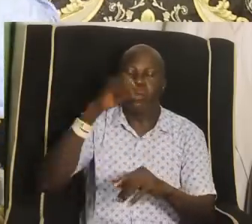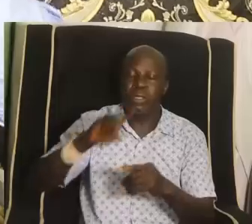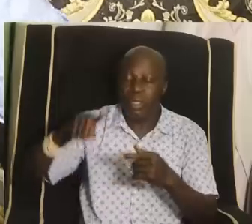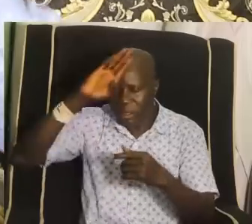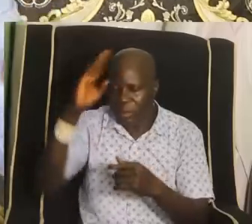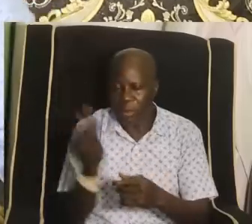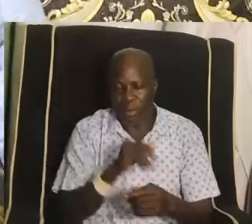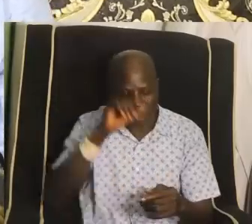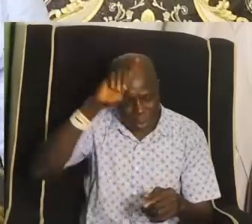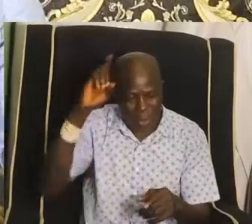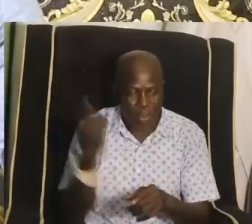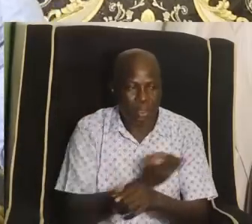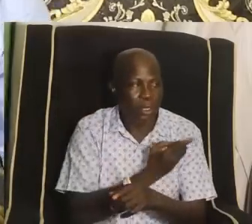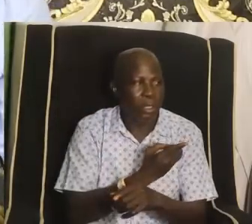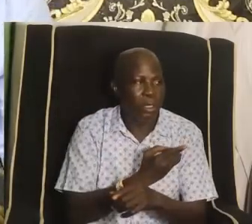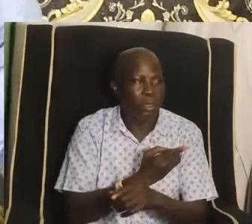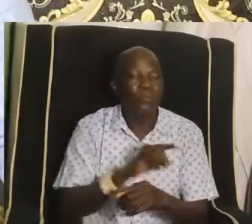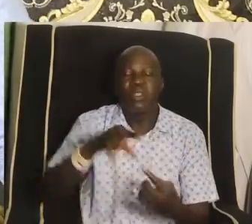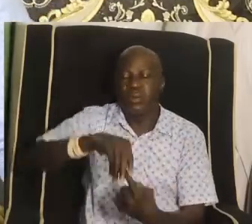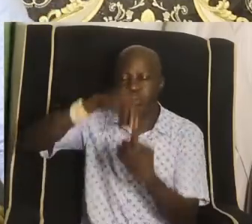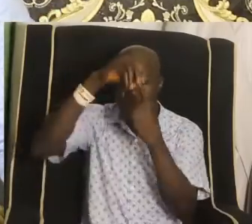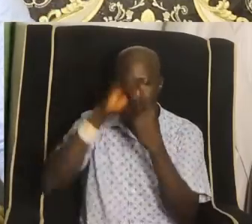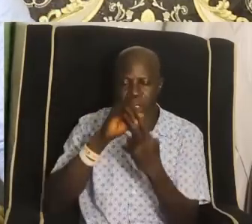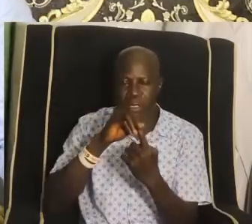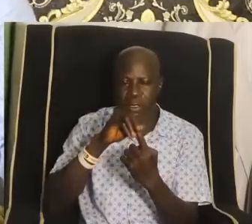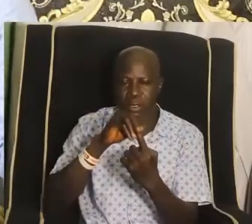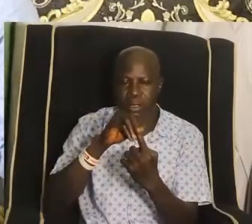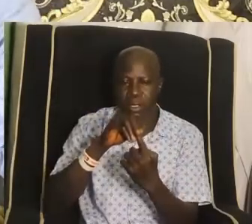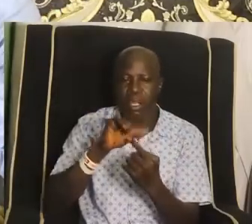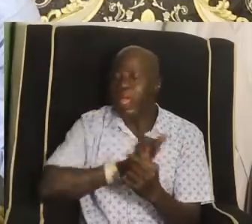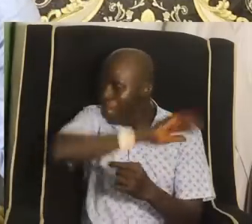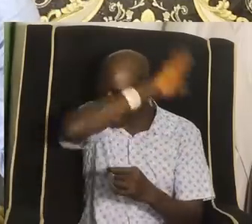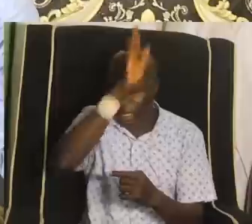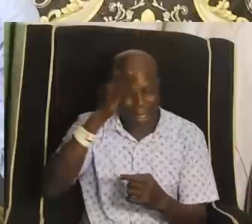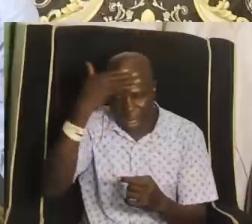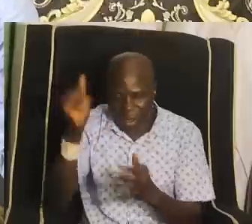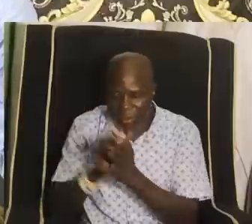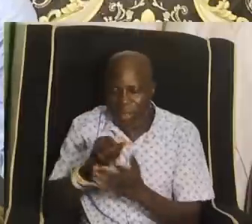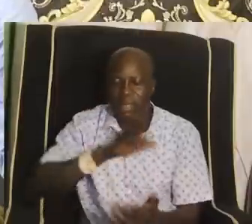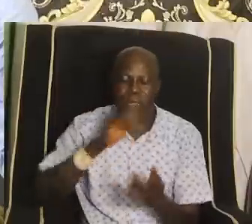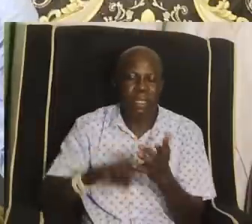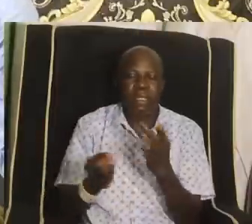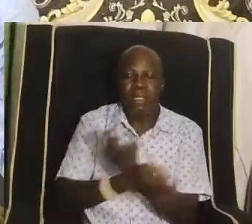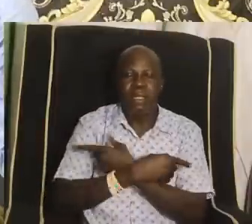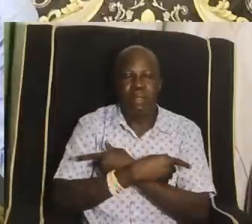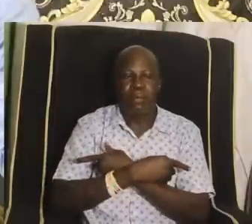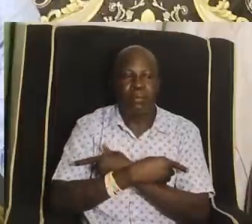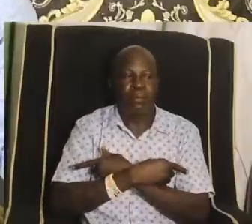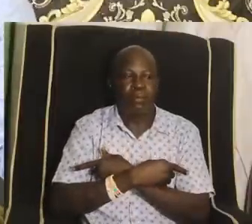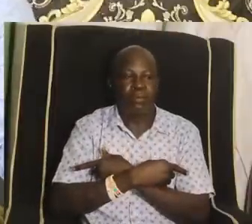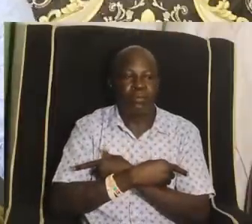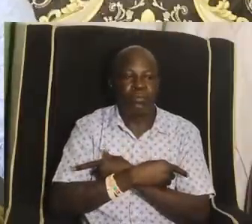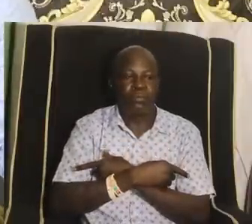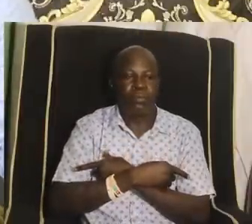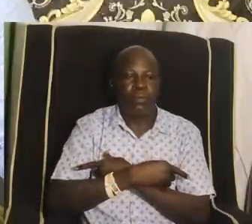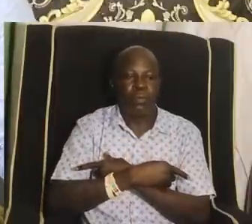must greet one of my daughters. To se pataki. That is very precious. Ele gbagbe ayaje ojo oni. I can never forget today. Legba tawo